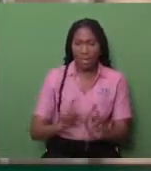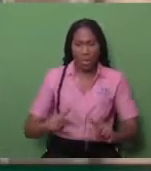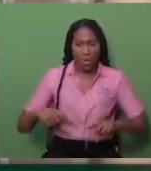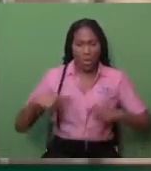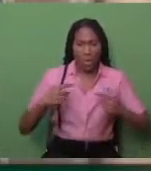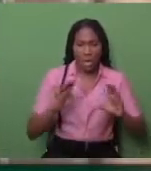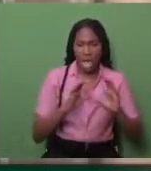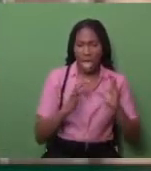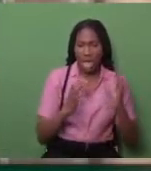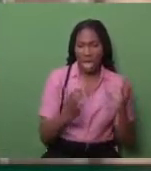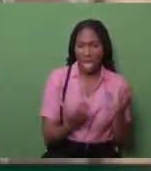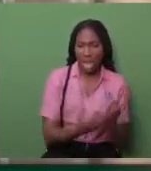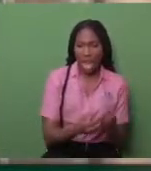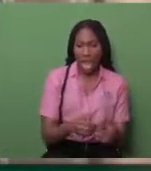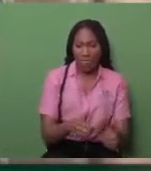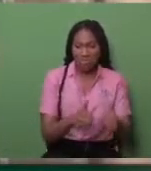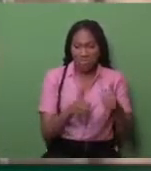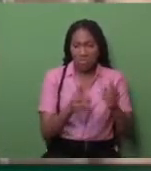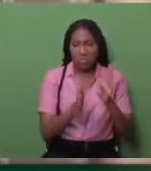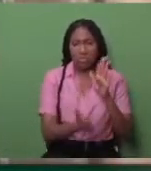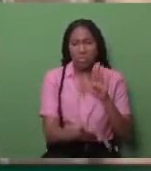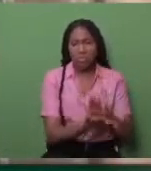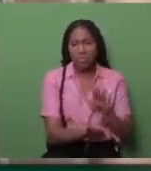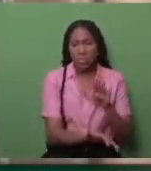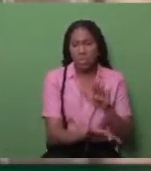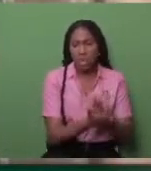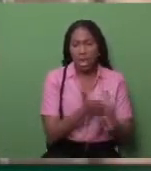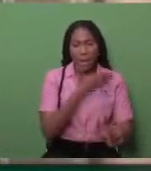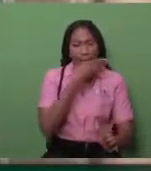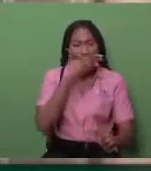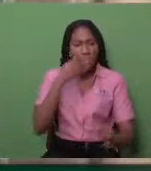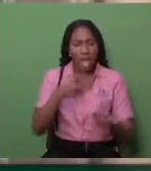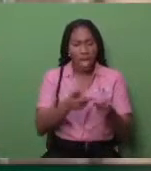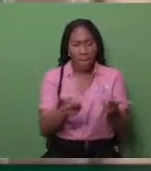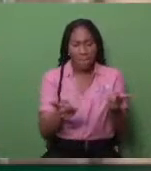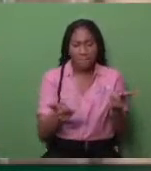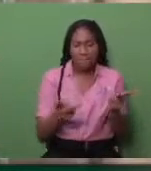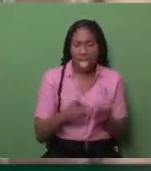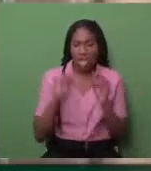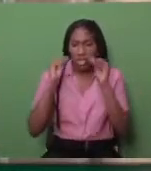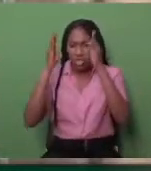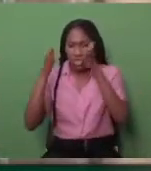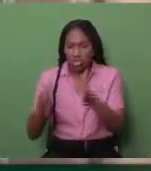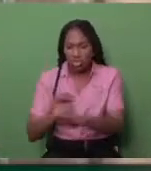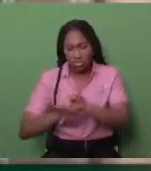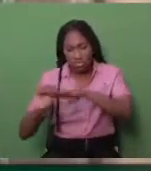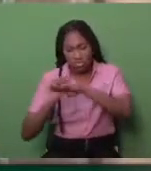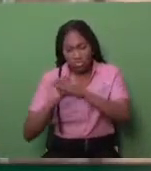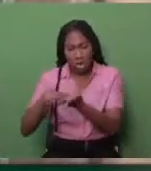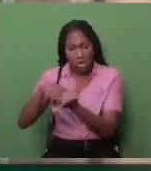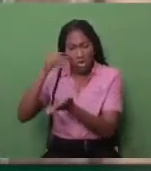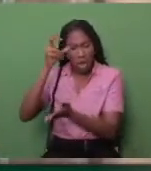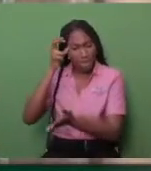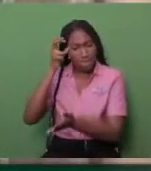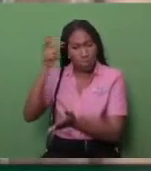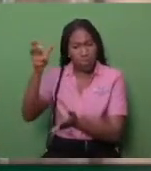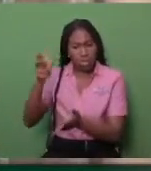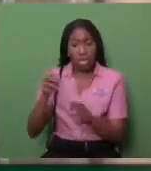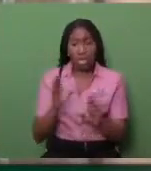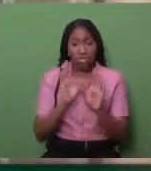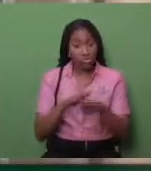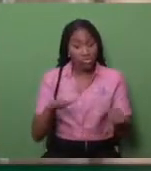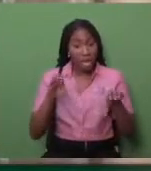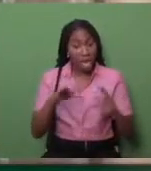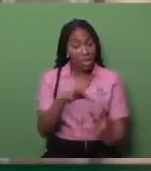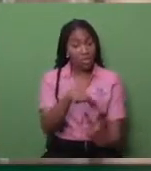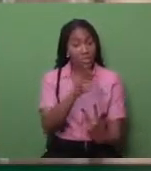upgraded schools with the best facilities and well-trained teaching and support staff. Children would have been able to choose from a